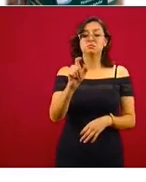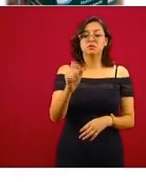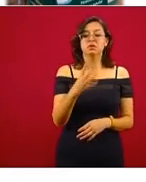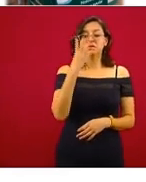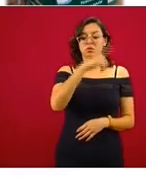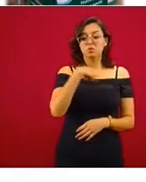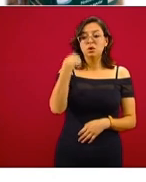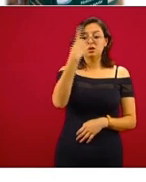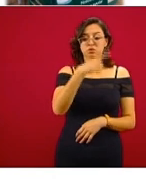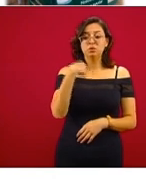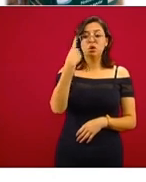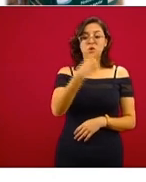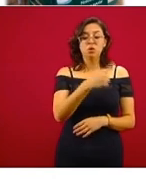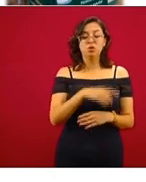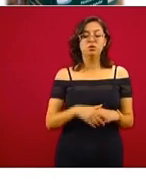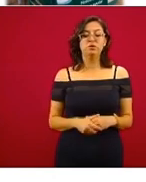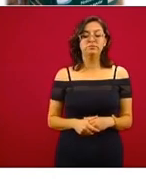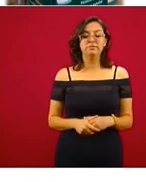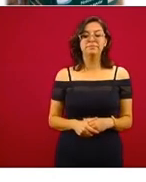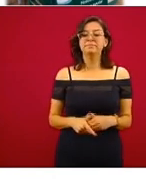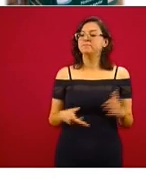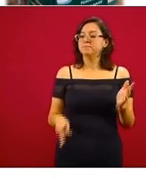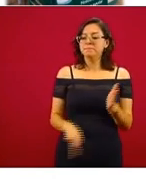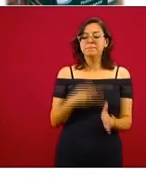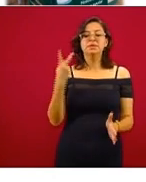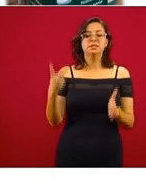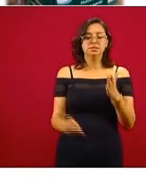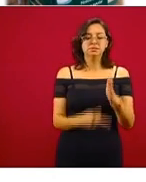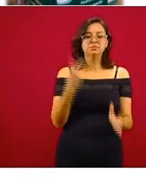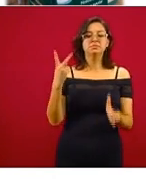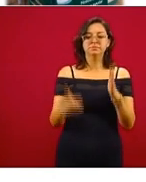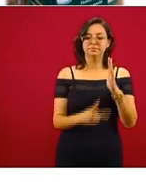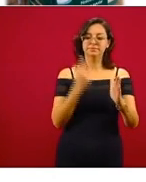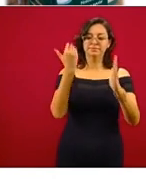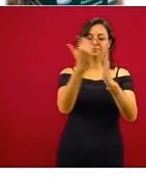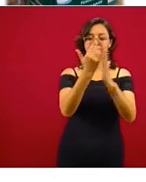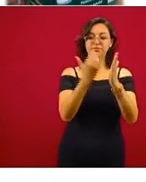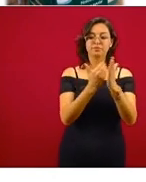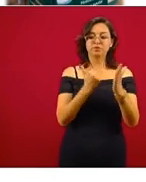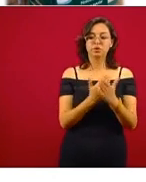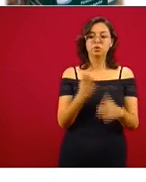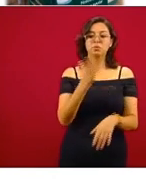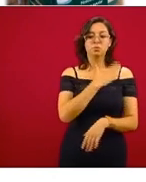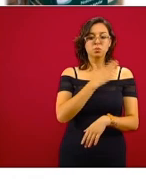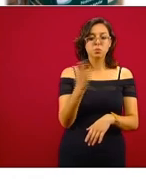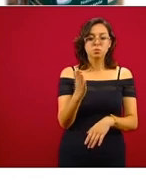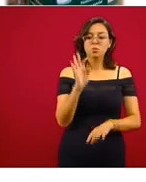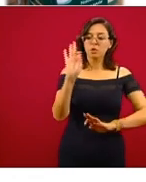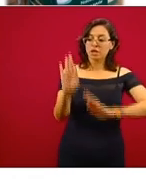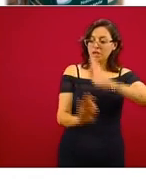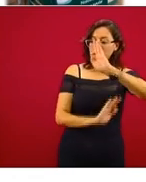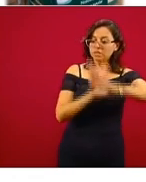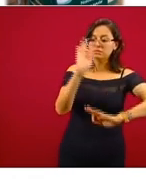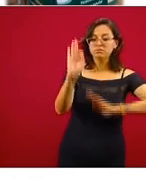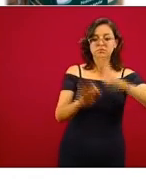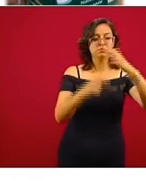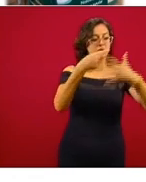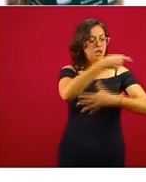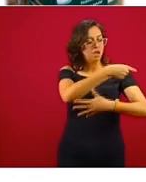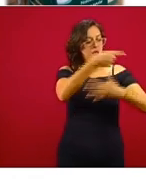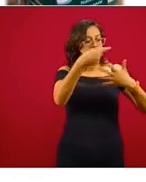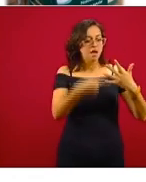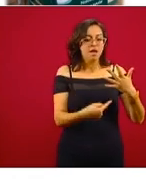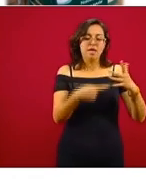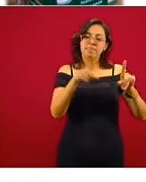COVID hospitals, we have personnel there 24 hours a day. And